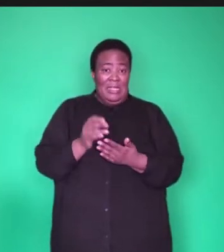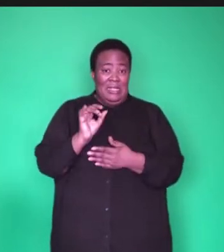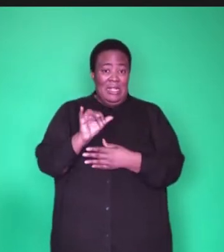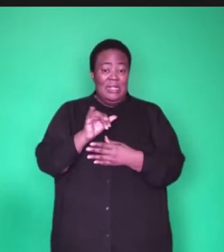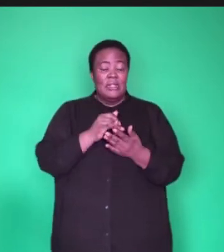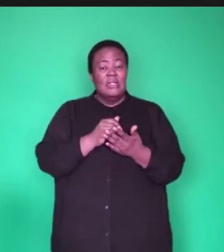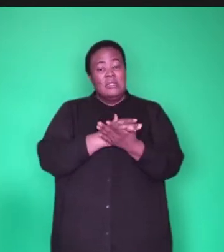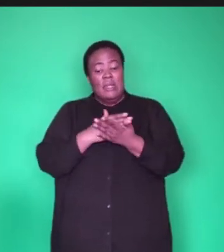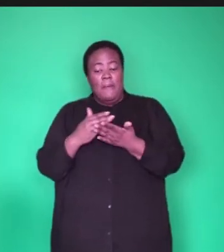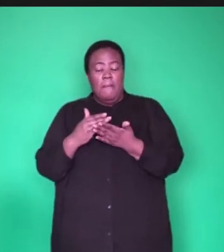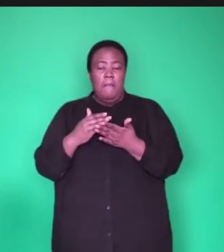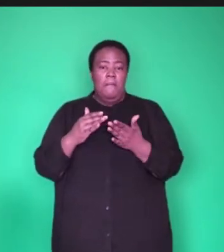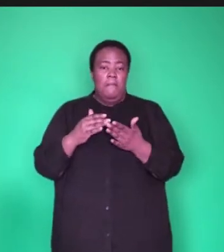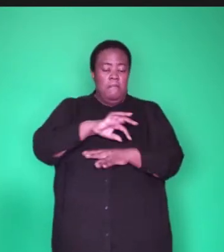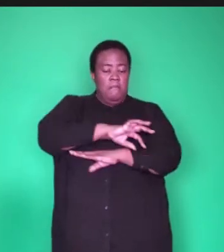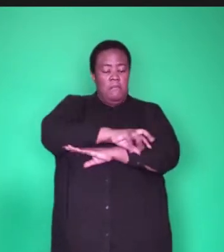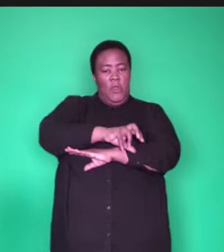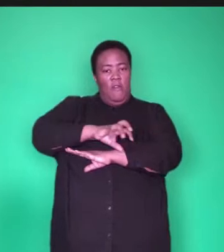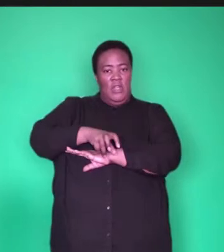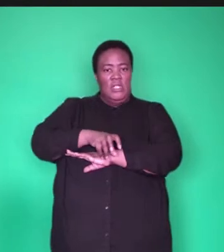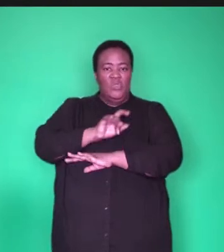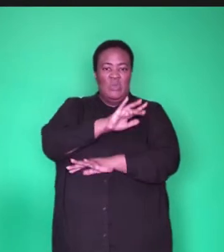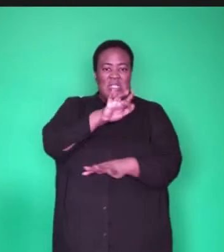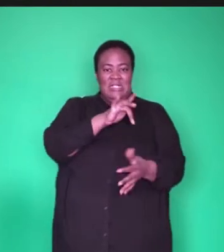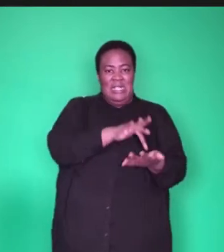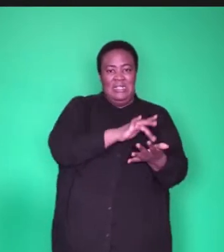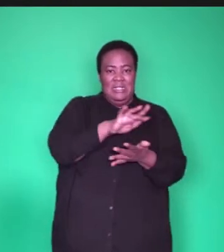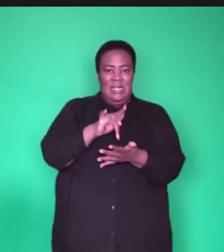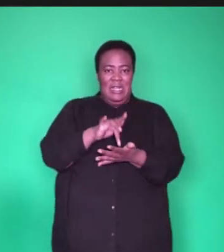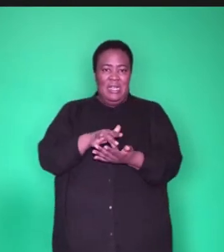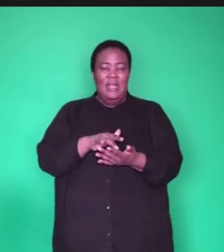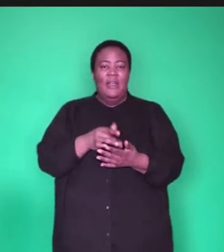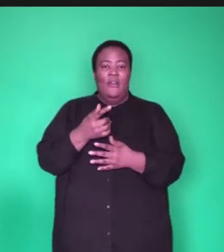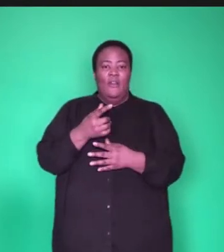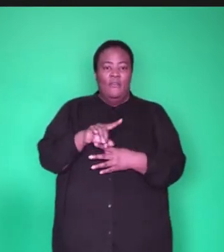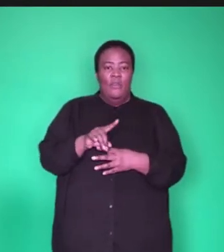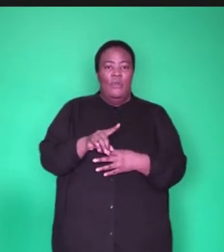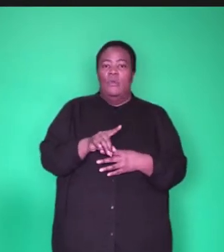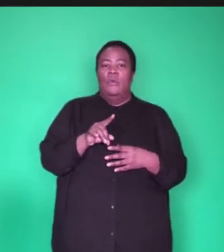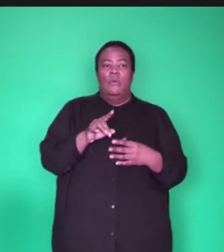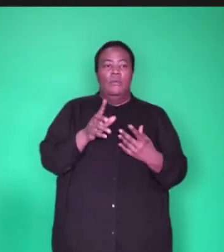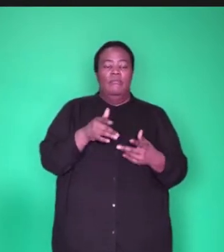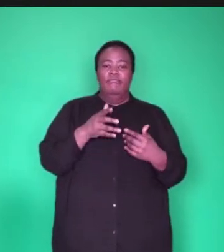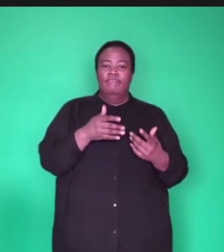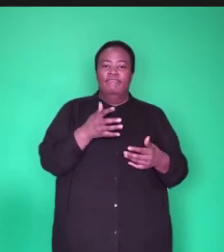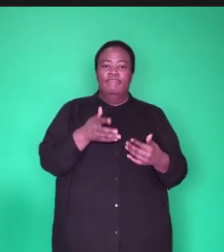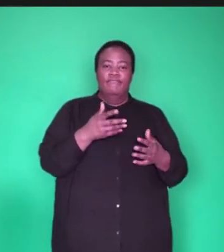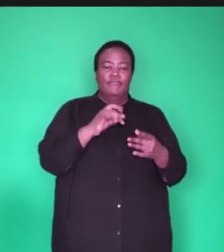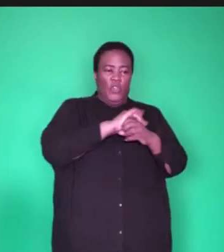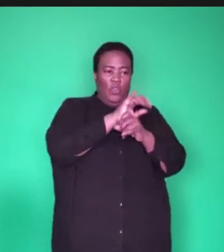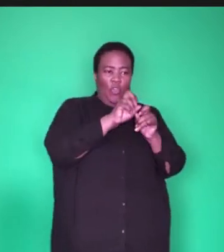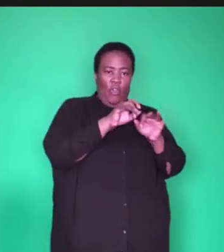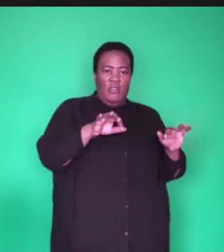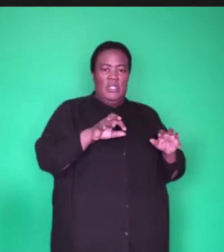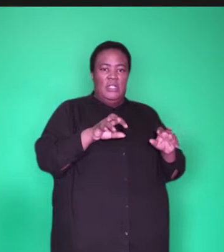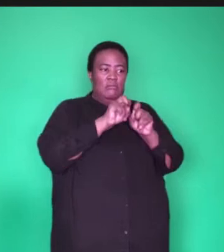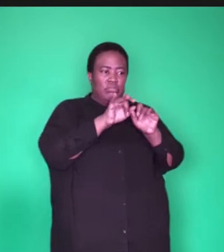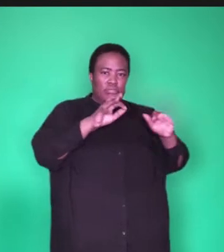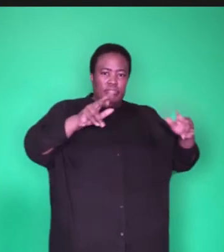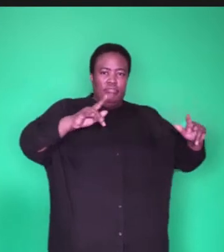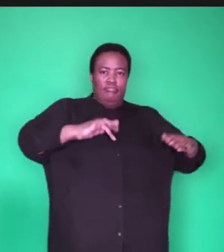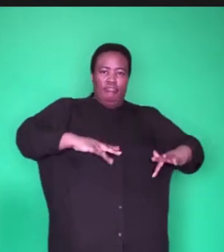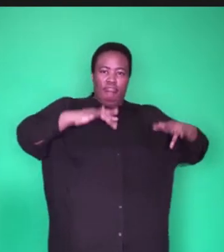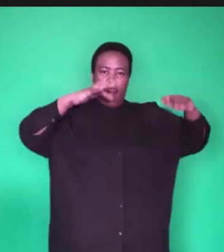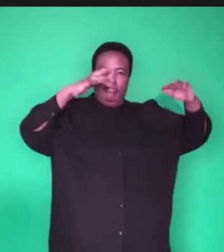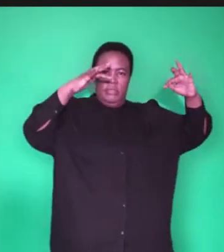provinces were centers of COVID infections, such as the Eastern Cape and Gauteng and KwaZulu-Natal, and that these